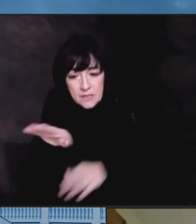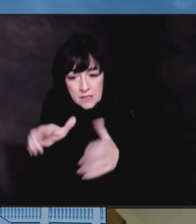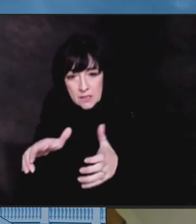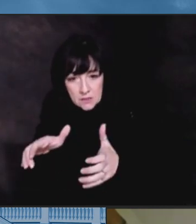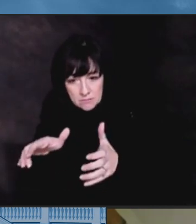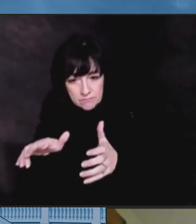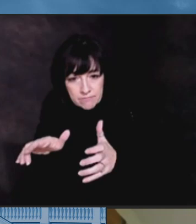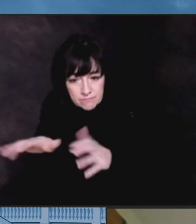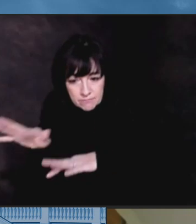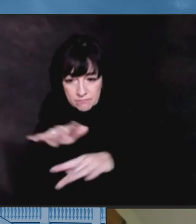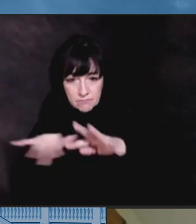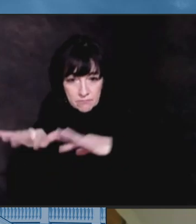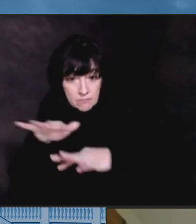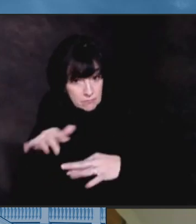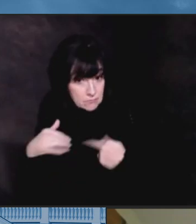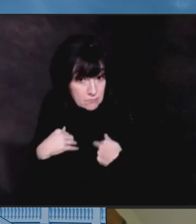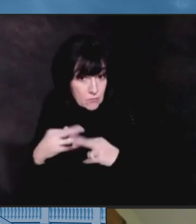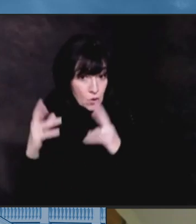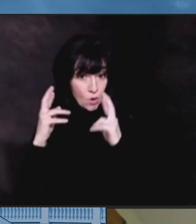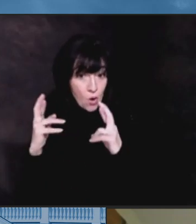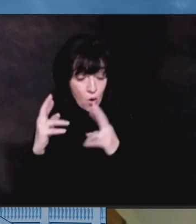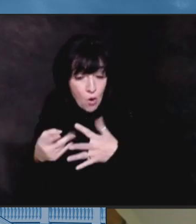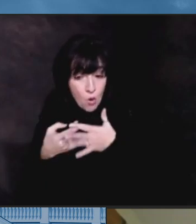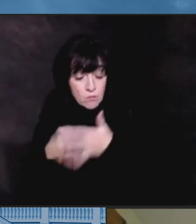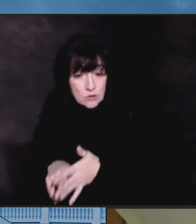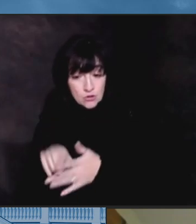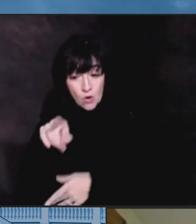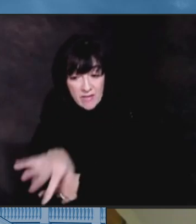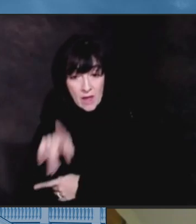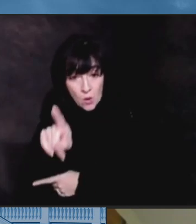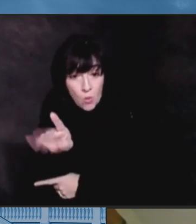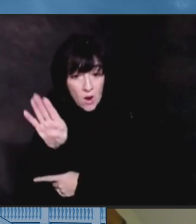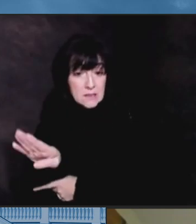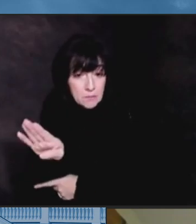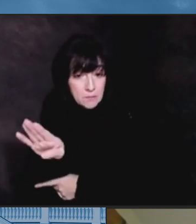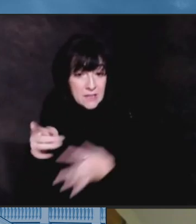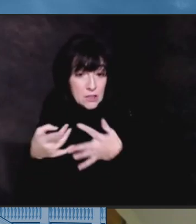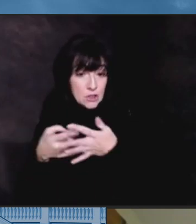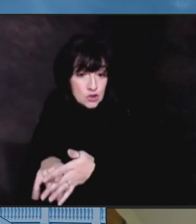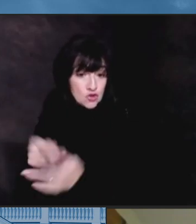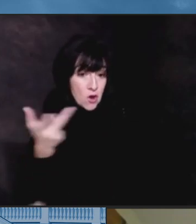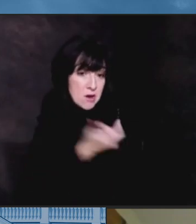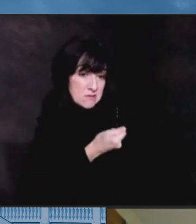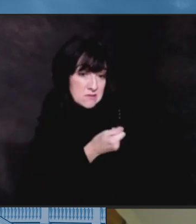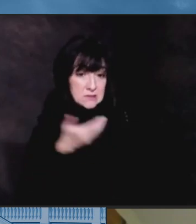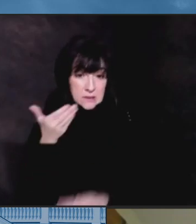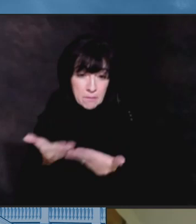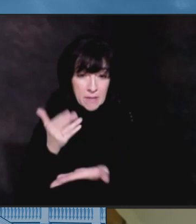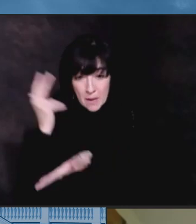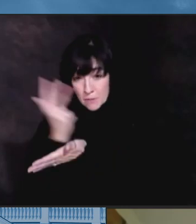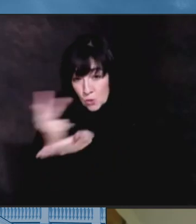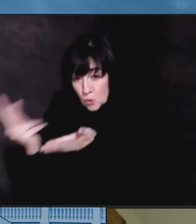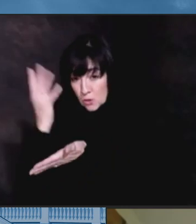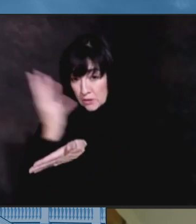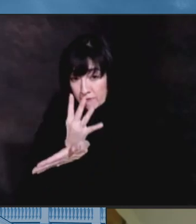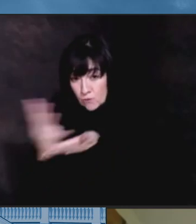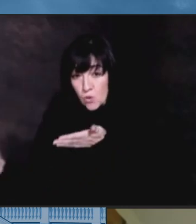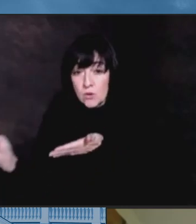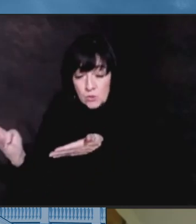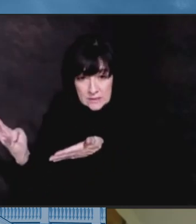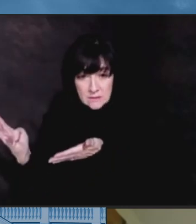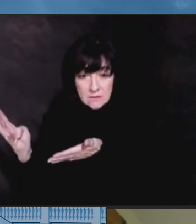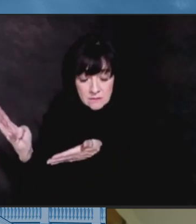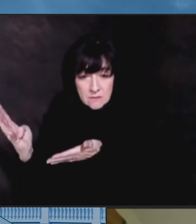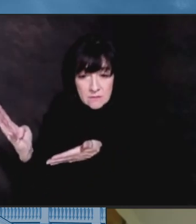able to actually start vaccinating the group in 1B in about 3 or 4 weeks or so.